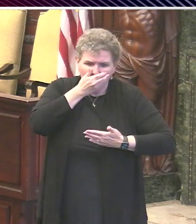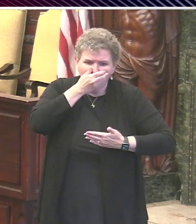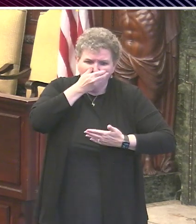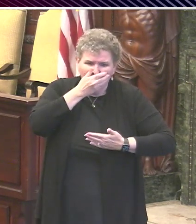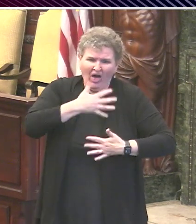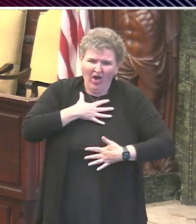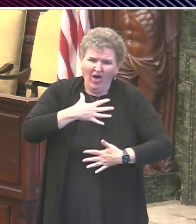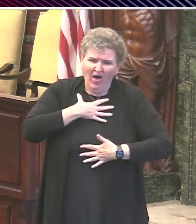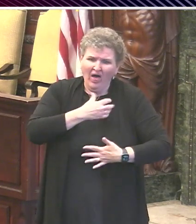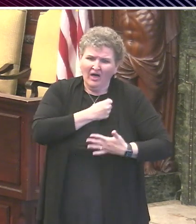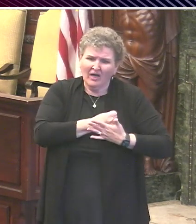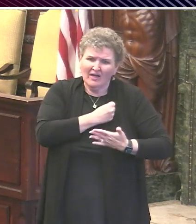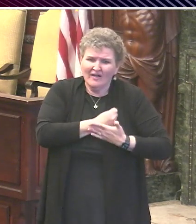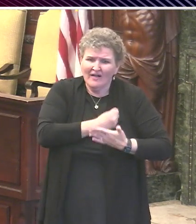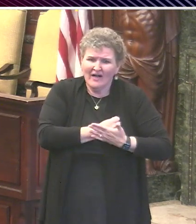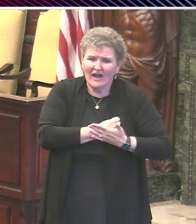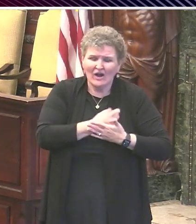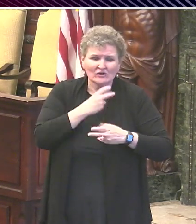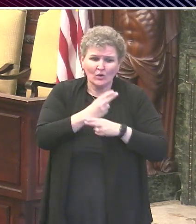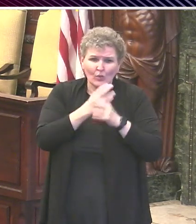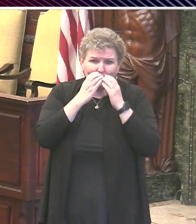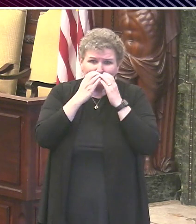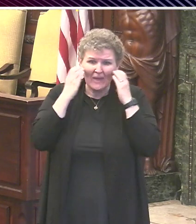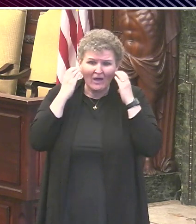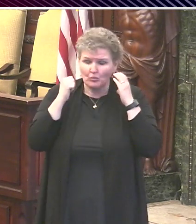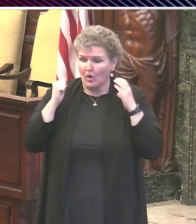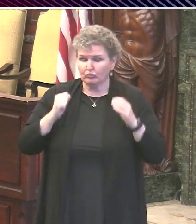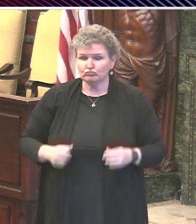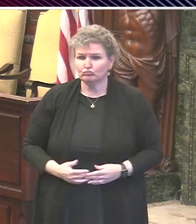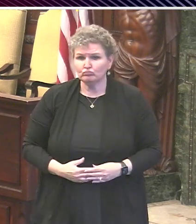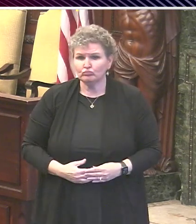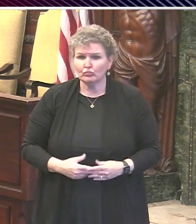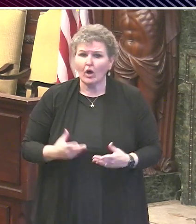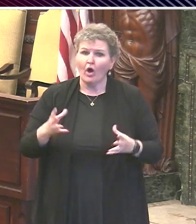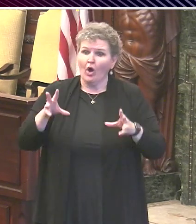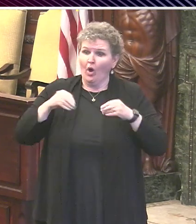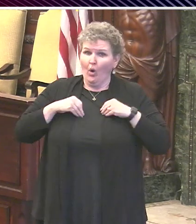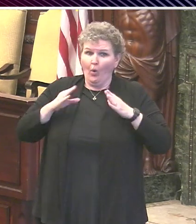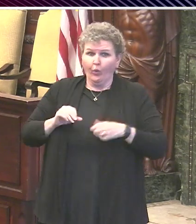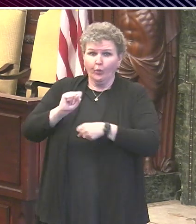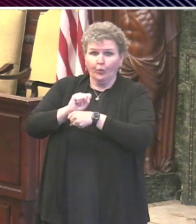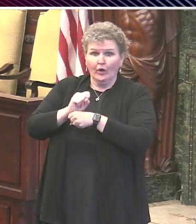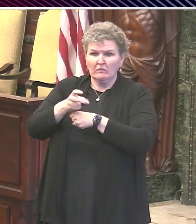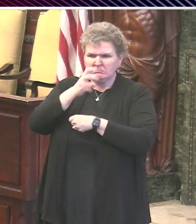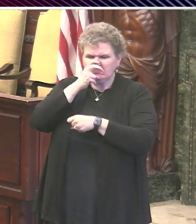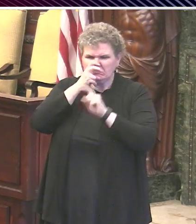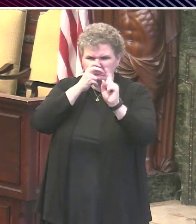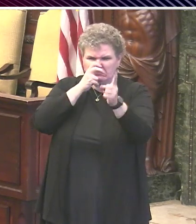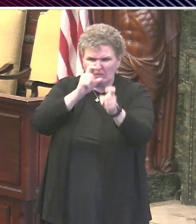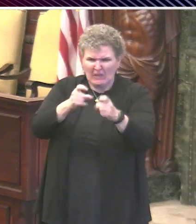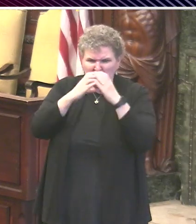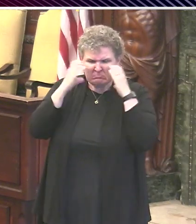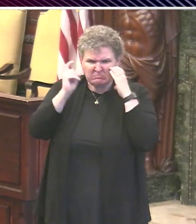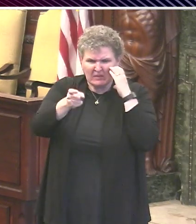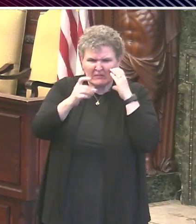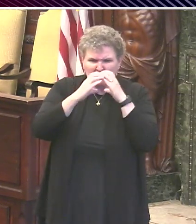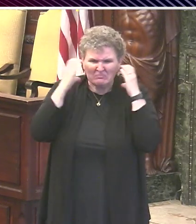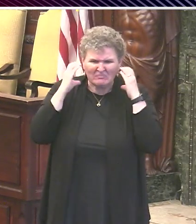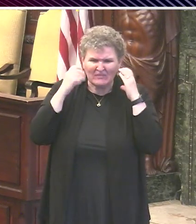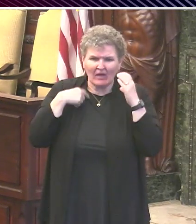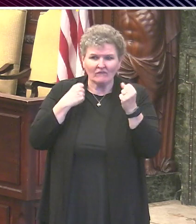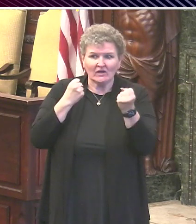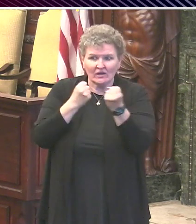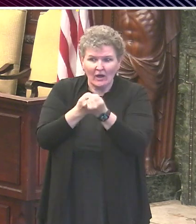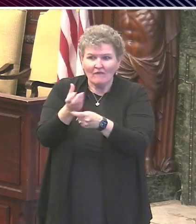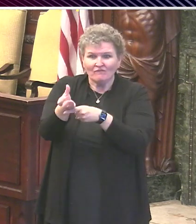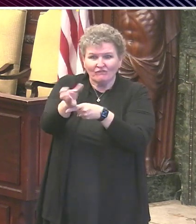want to wear masks, and the gym owners may not want to enforce that. We think if they do enforce that, that they can